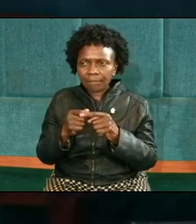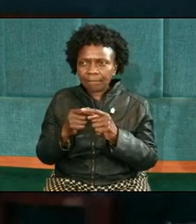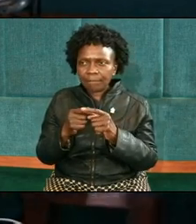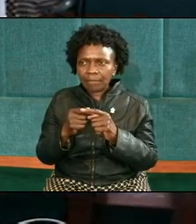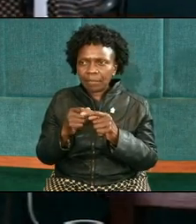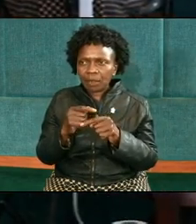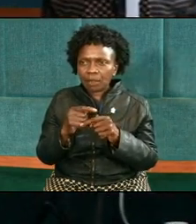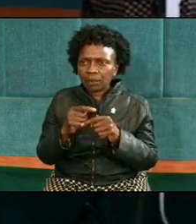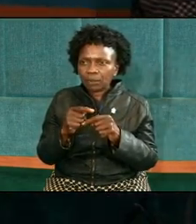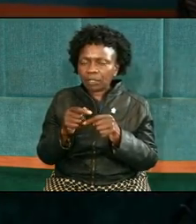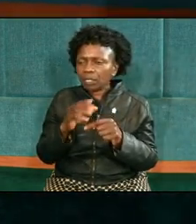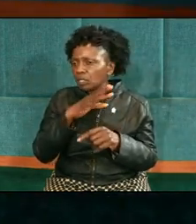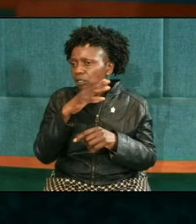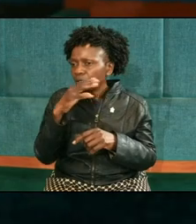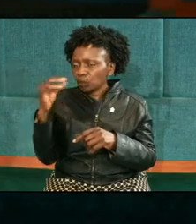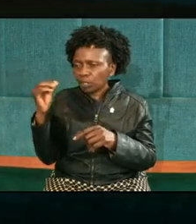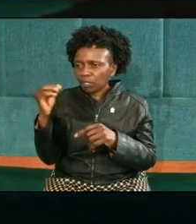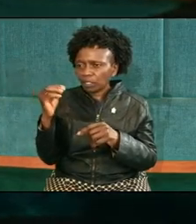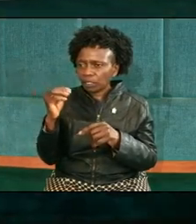We went down there.